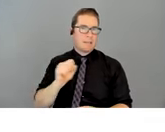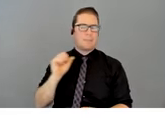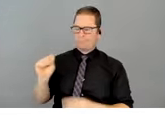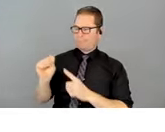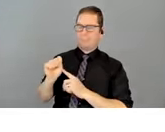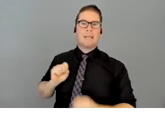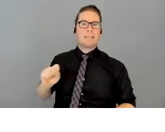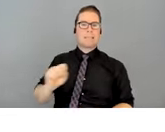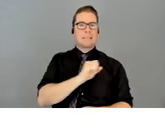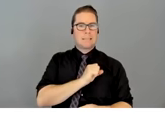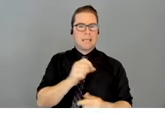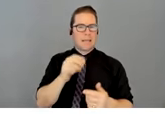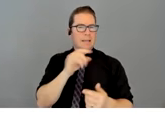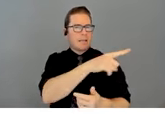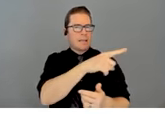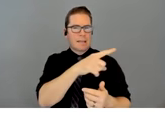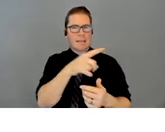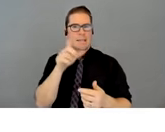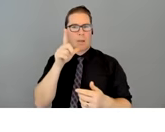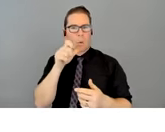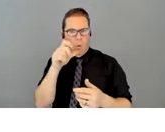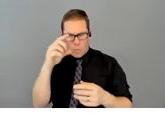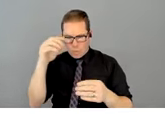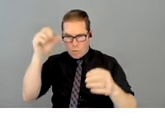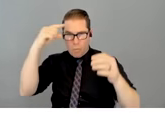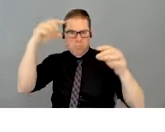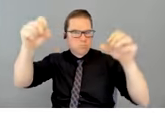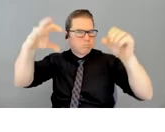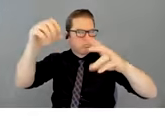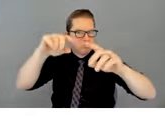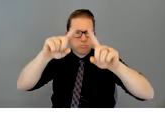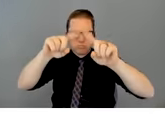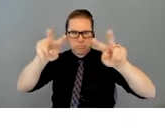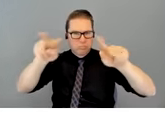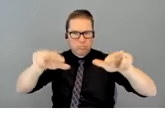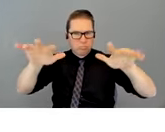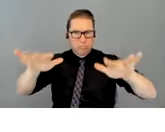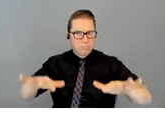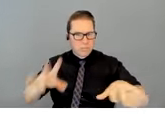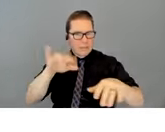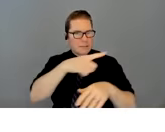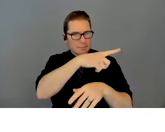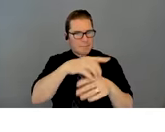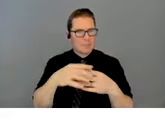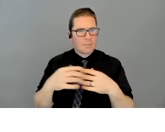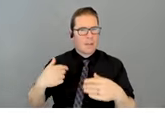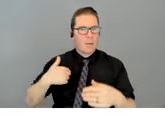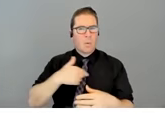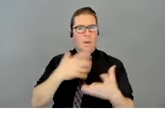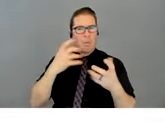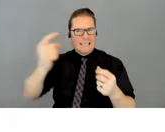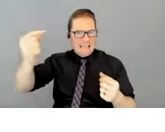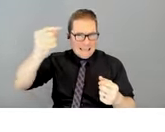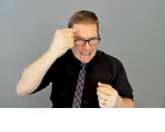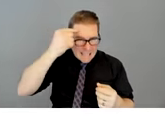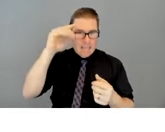at our processes through a lens of equity, and one that, you know, works to build the